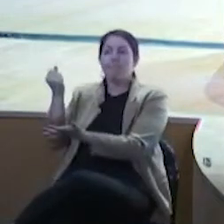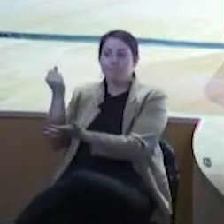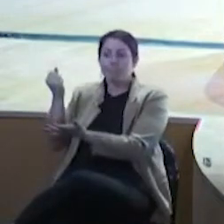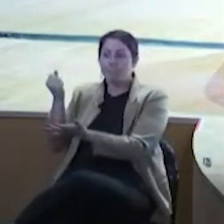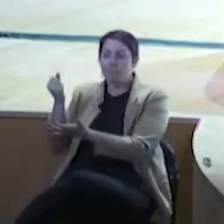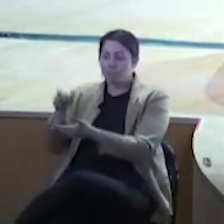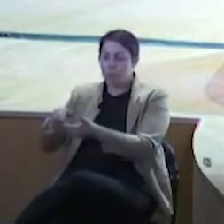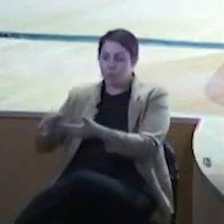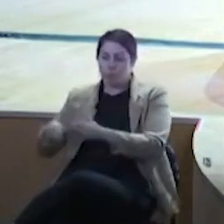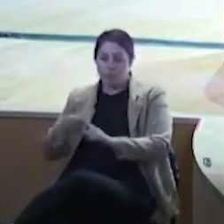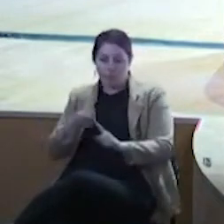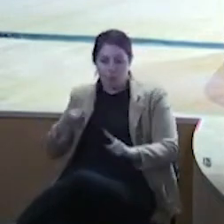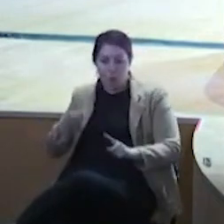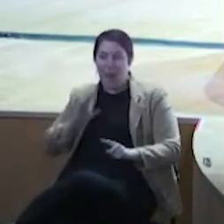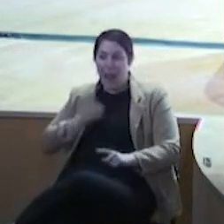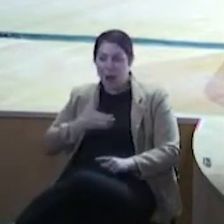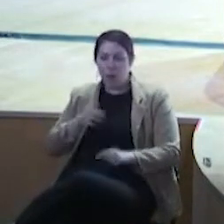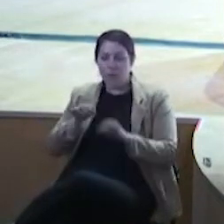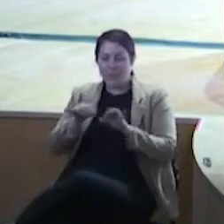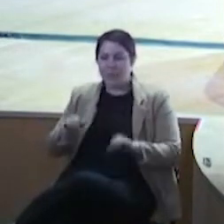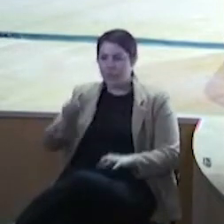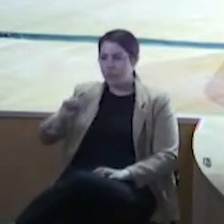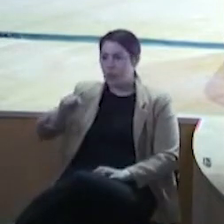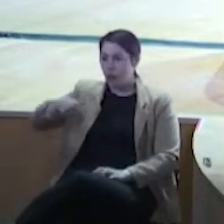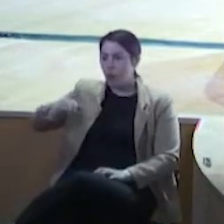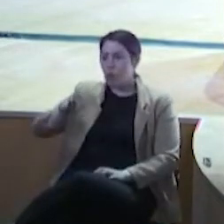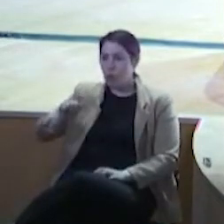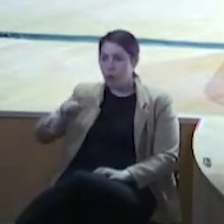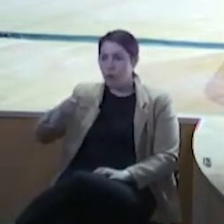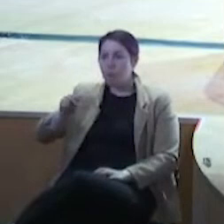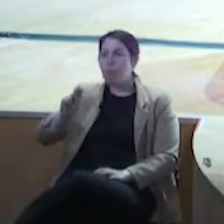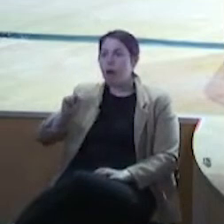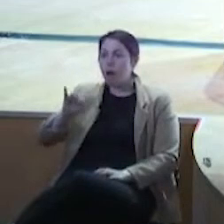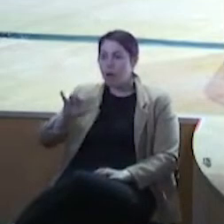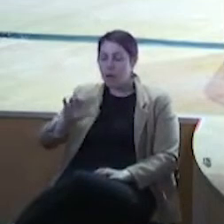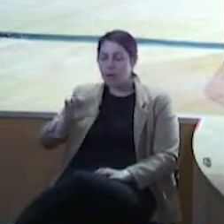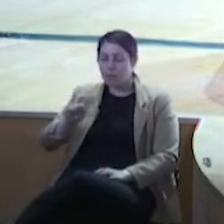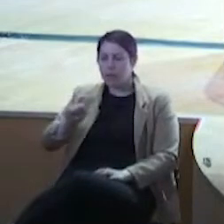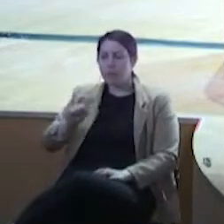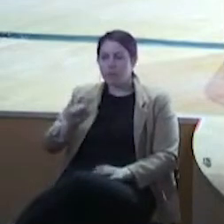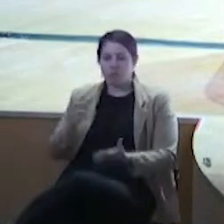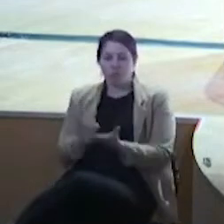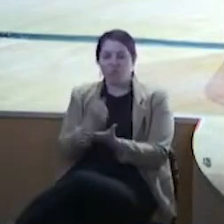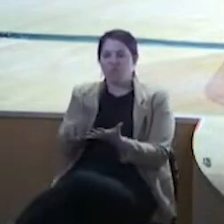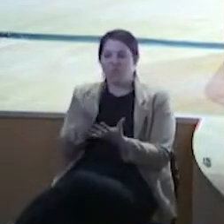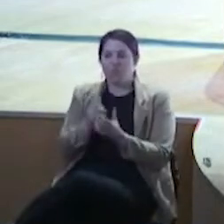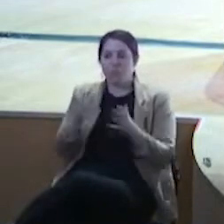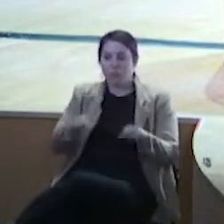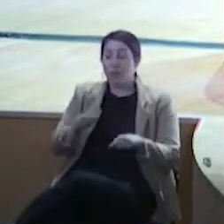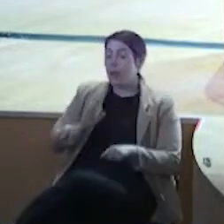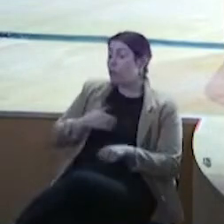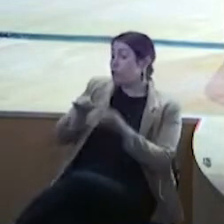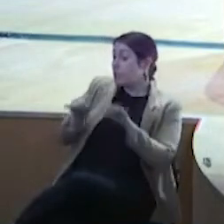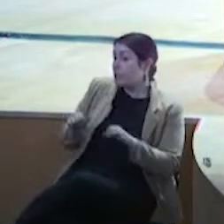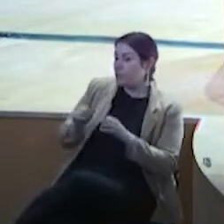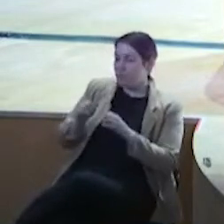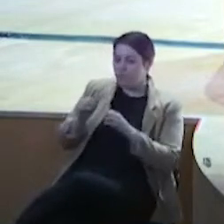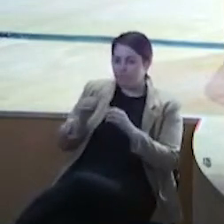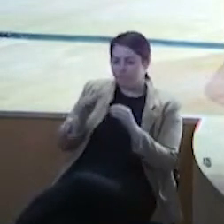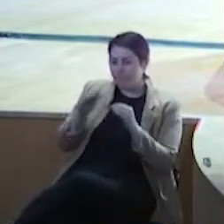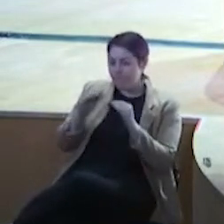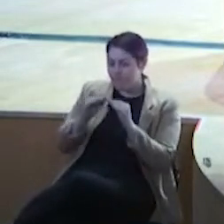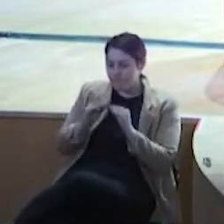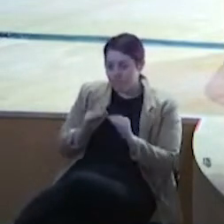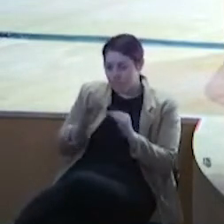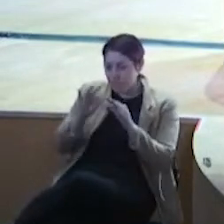output from our aquaponic systems, as they're referred to. The systems that we built strategically